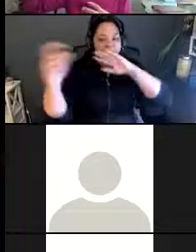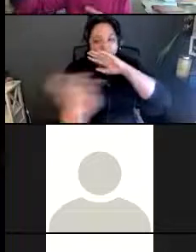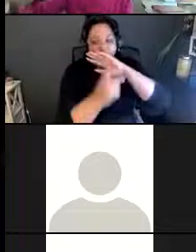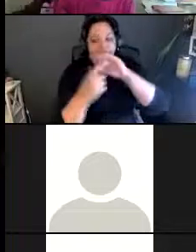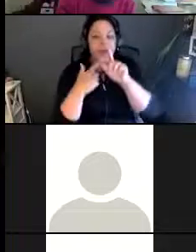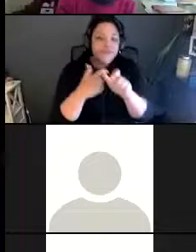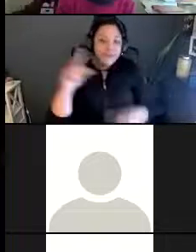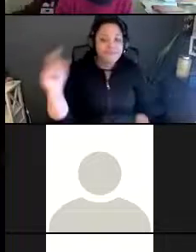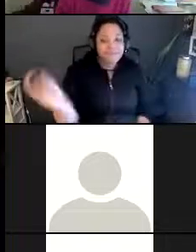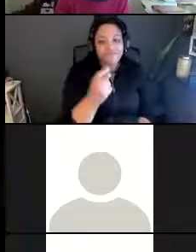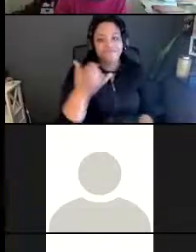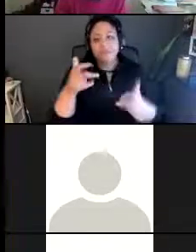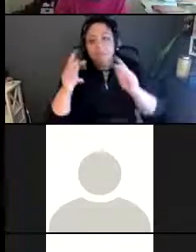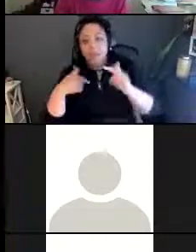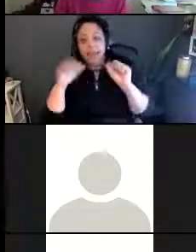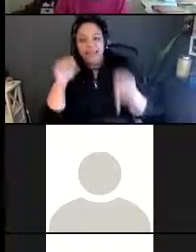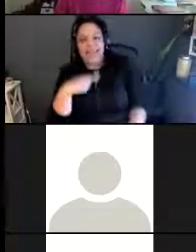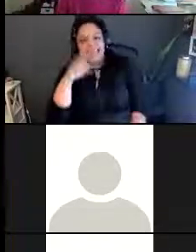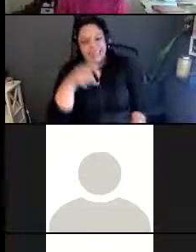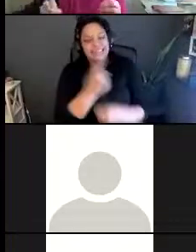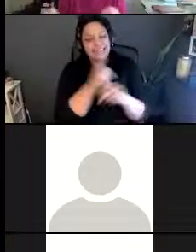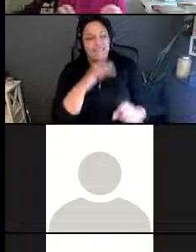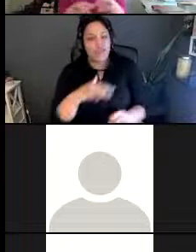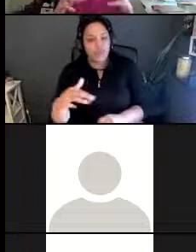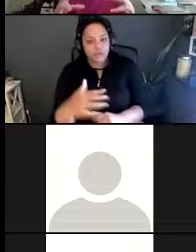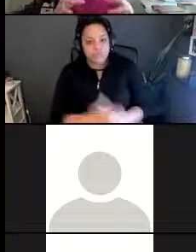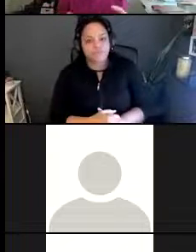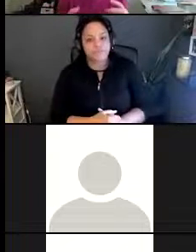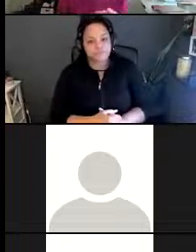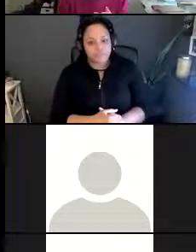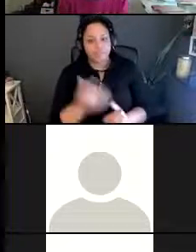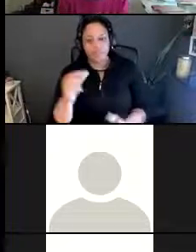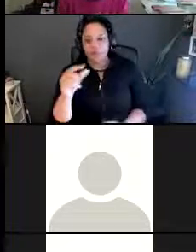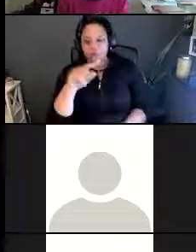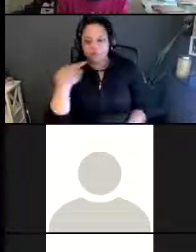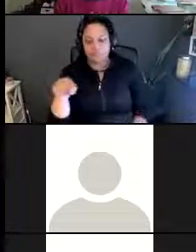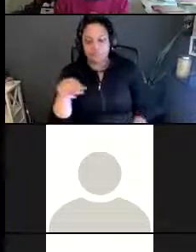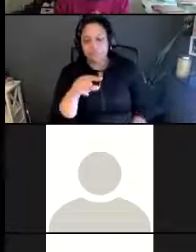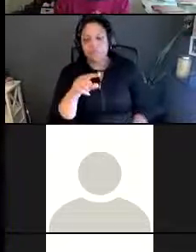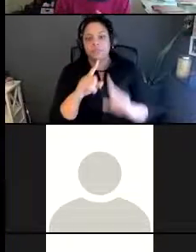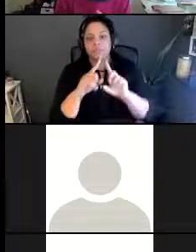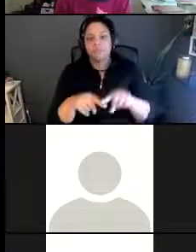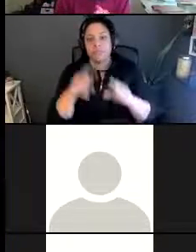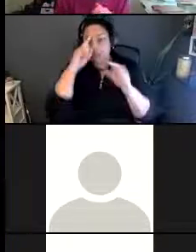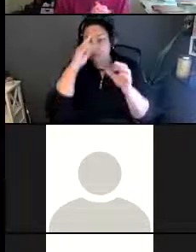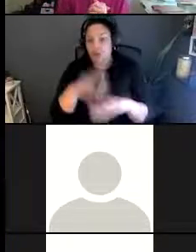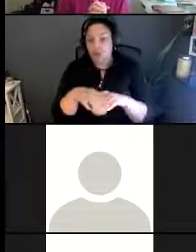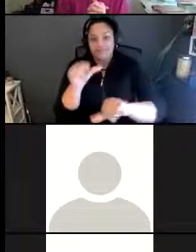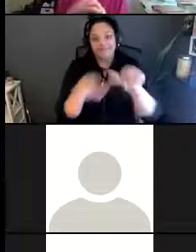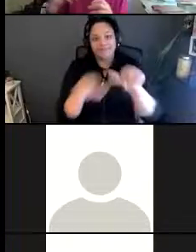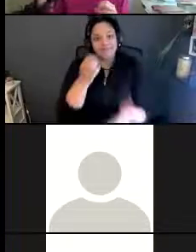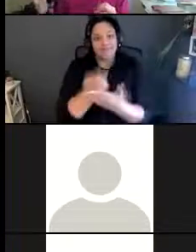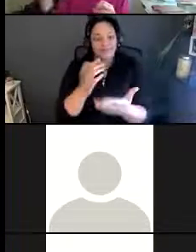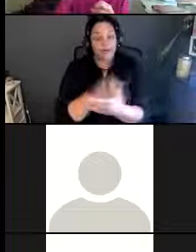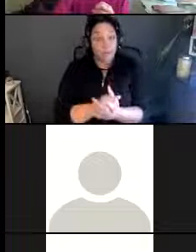run or go play basketball. Based decisions on scientific evidence, imagine